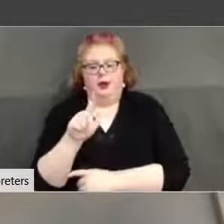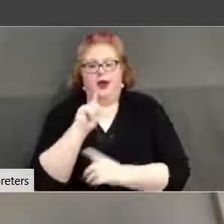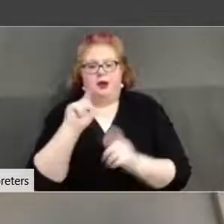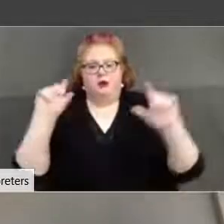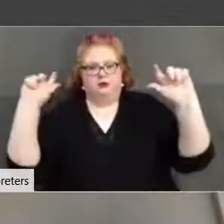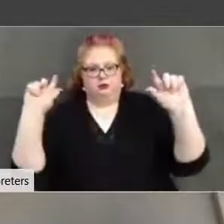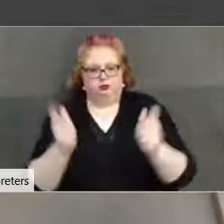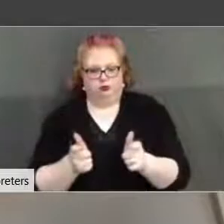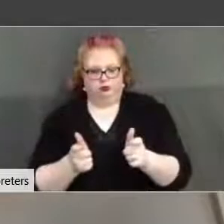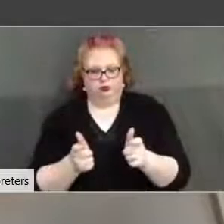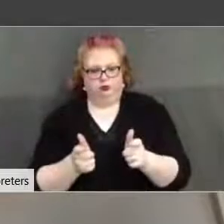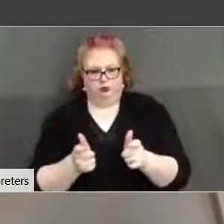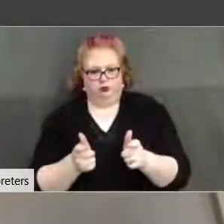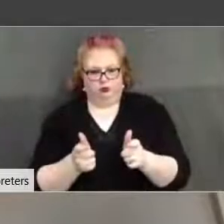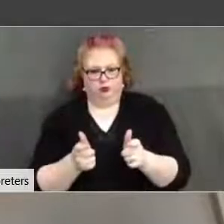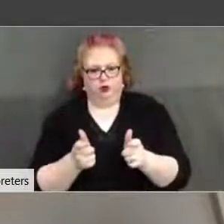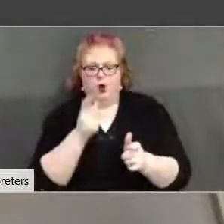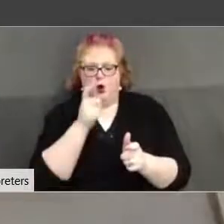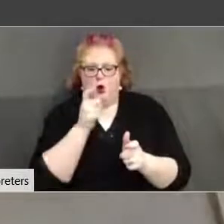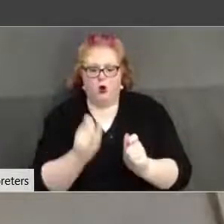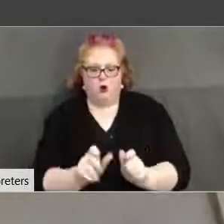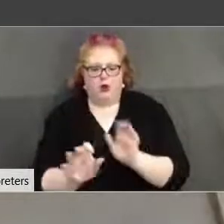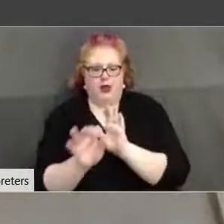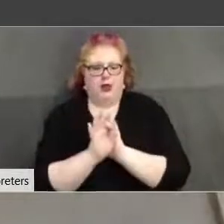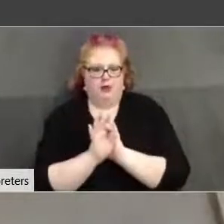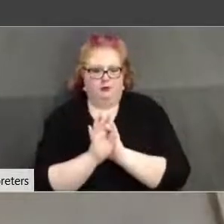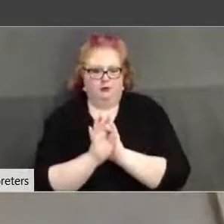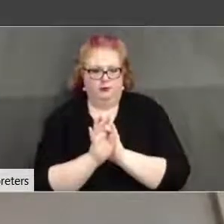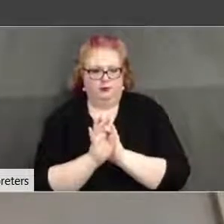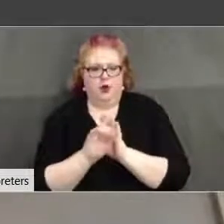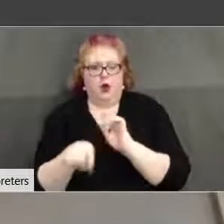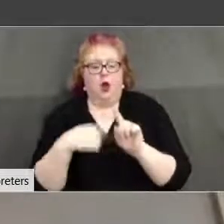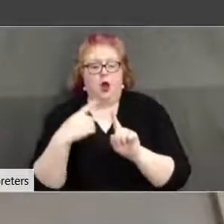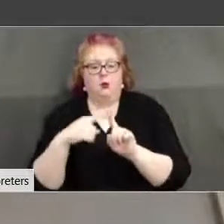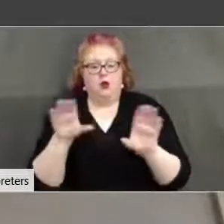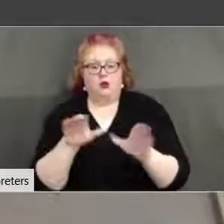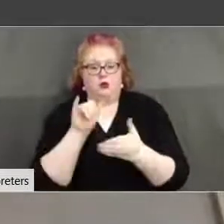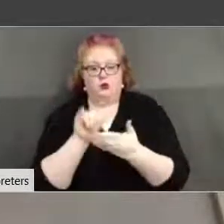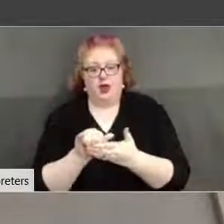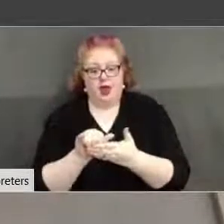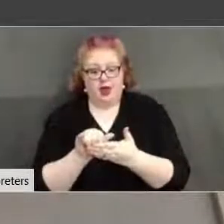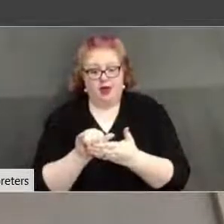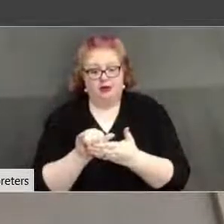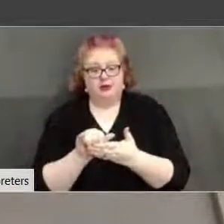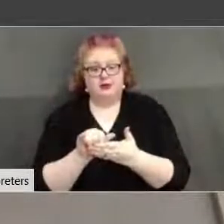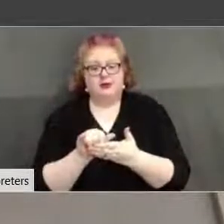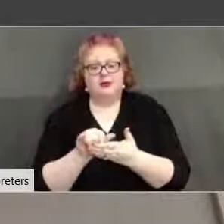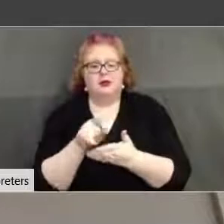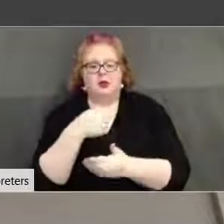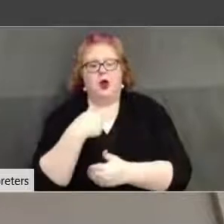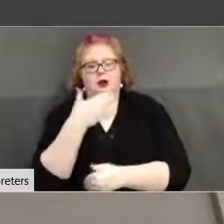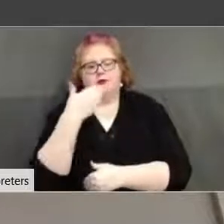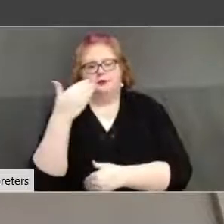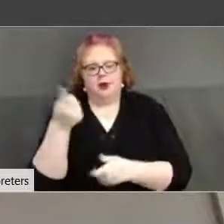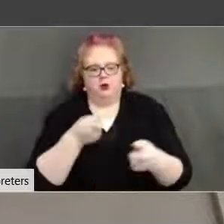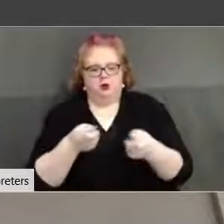And when you shrink the panel down, you can then have better control on